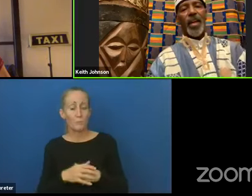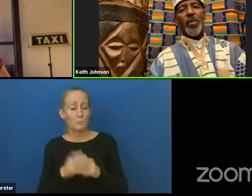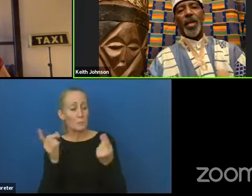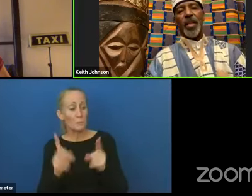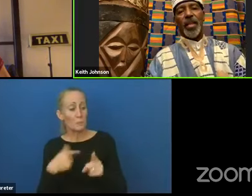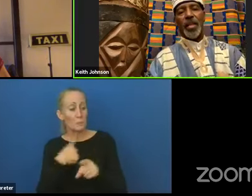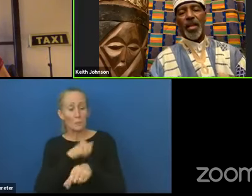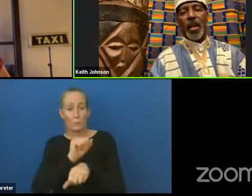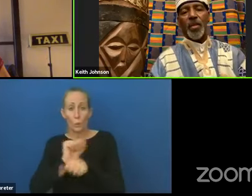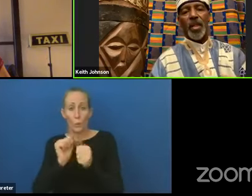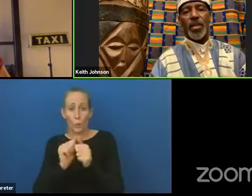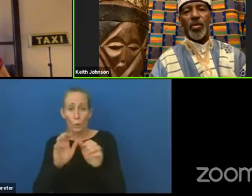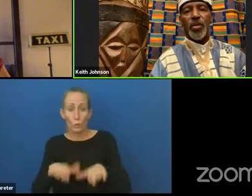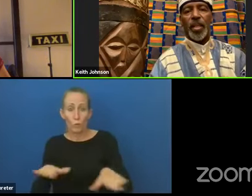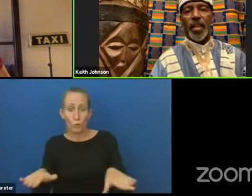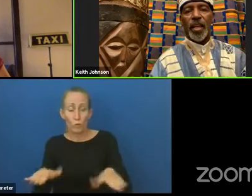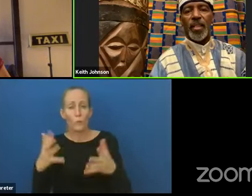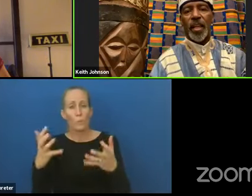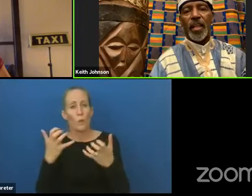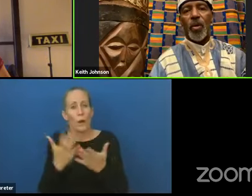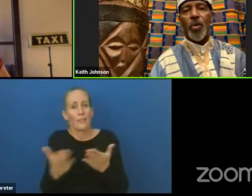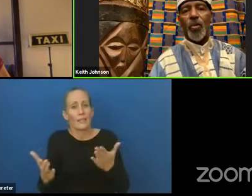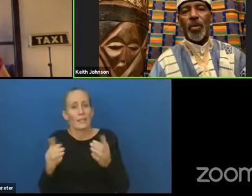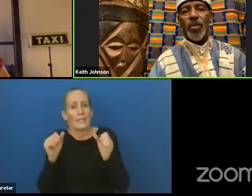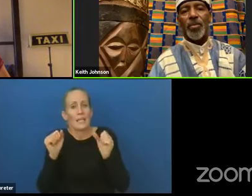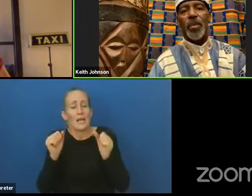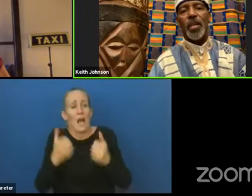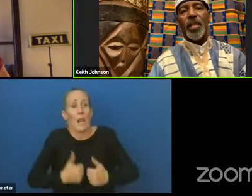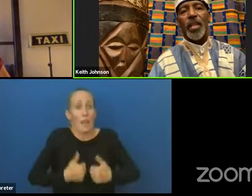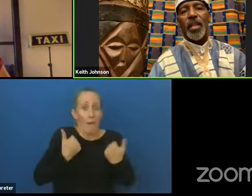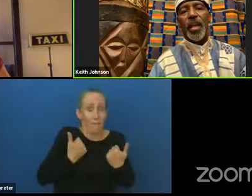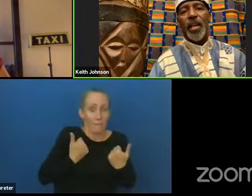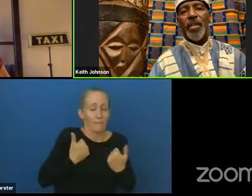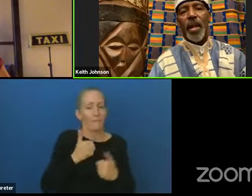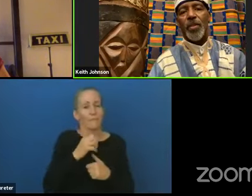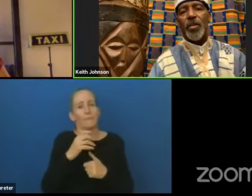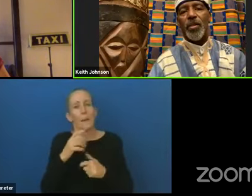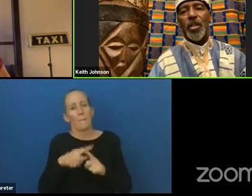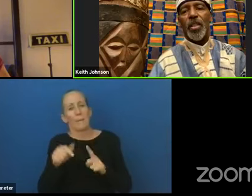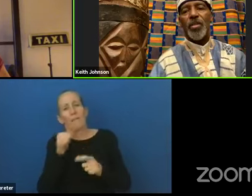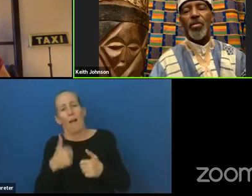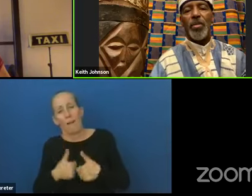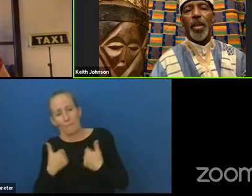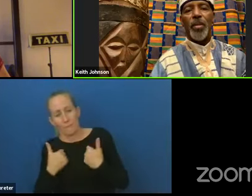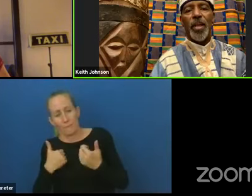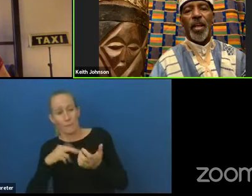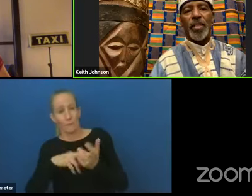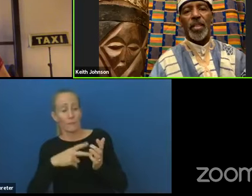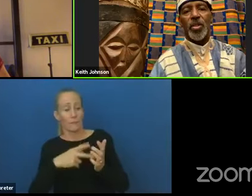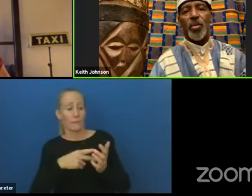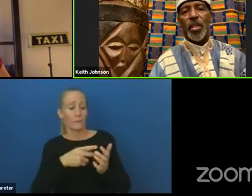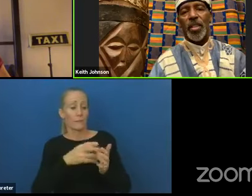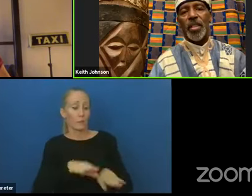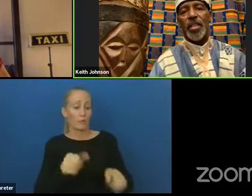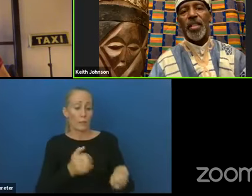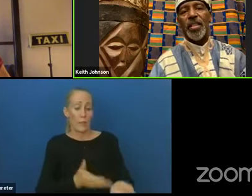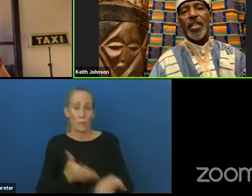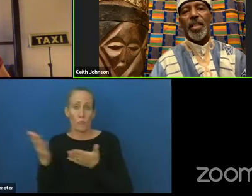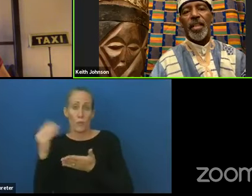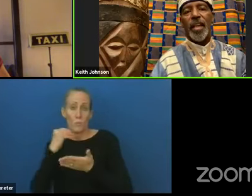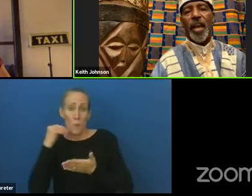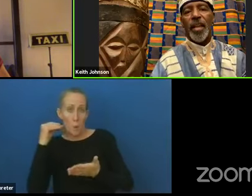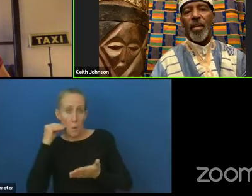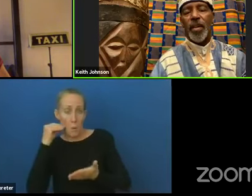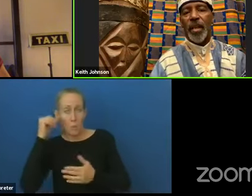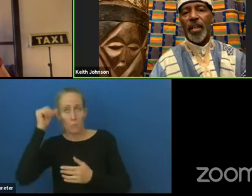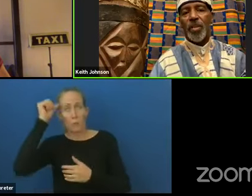is animate and inanimate so that they can take it home with them. And they have the opportunity to remember that situation